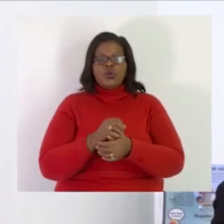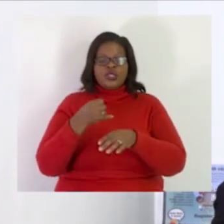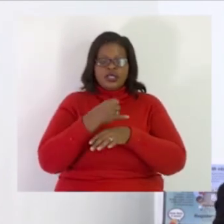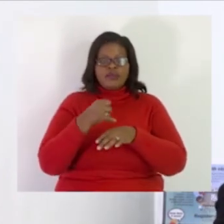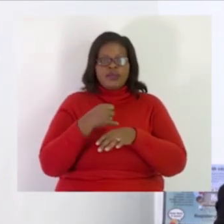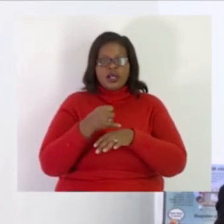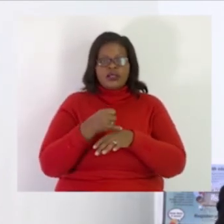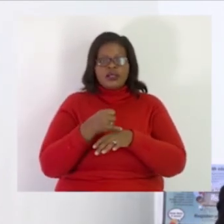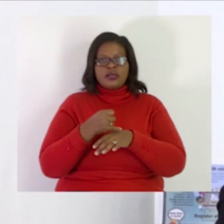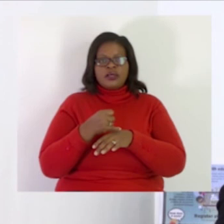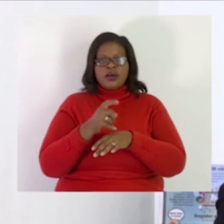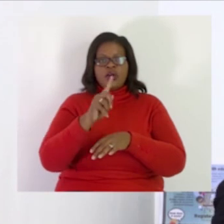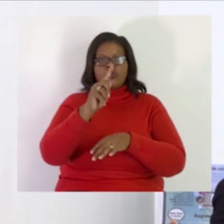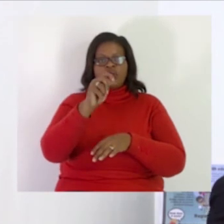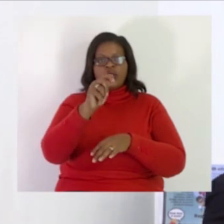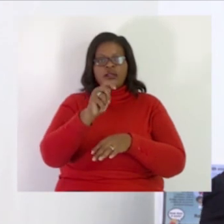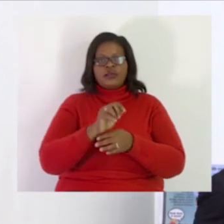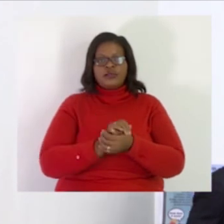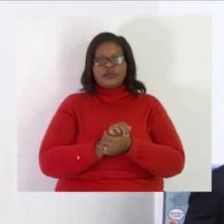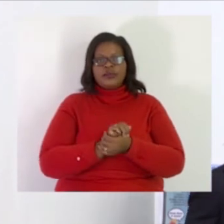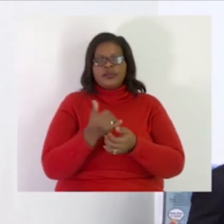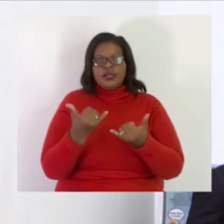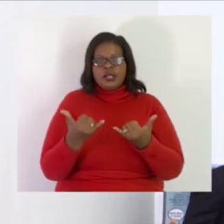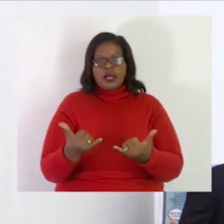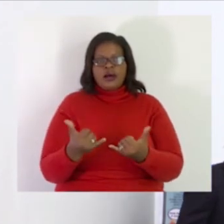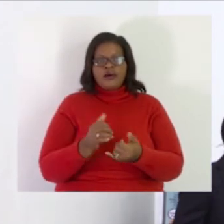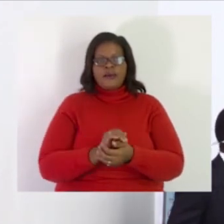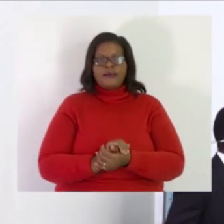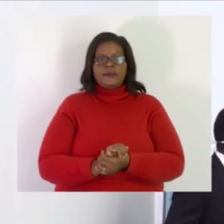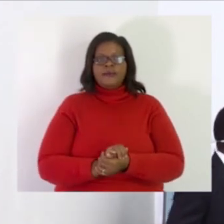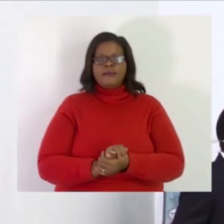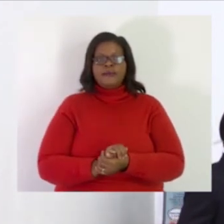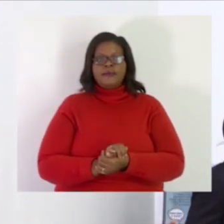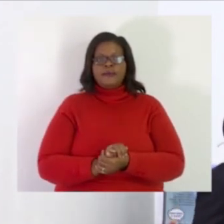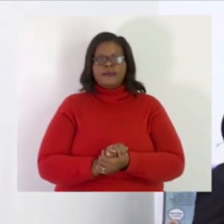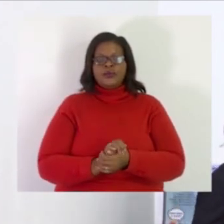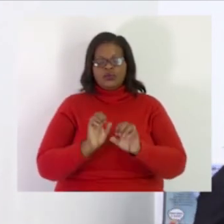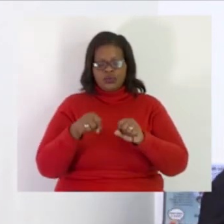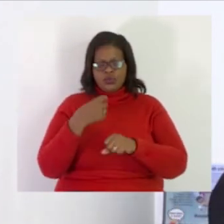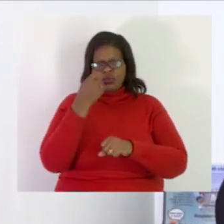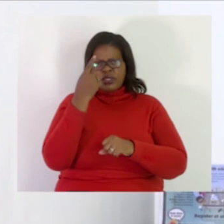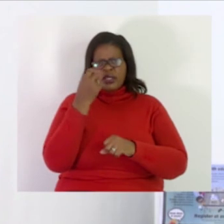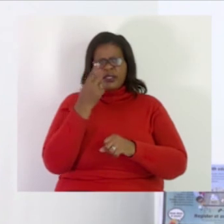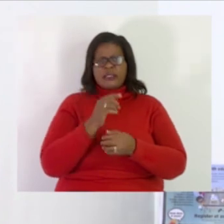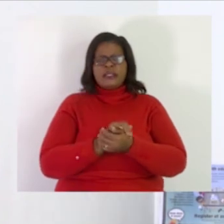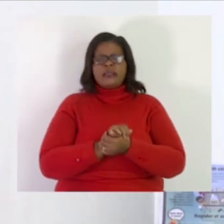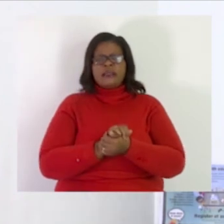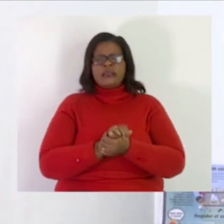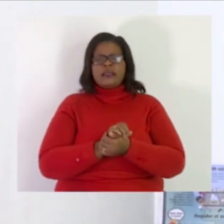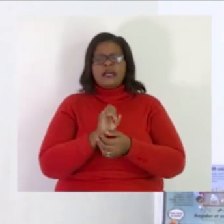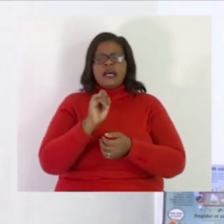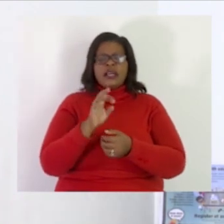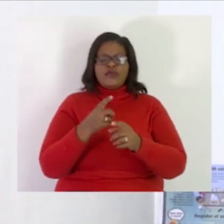position of tens. Now, you need to understand one thing. If you